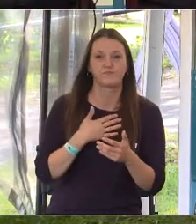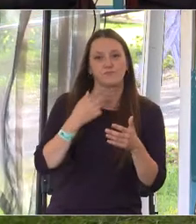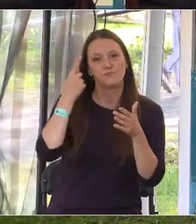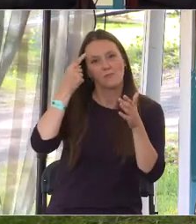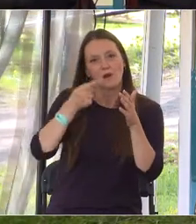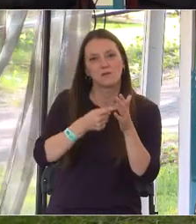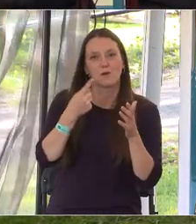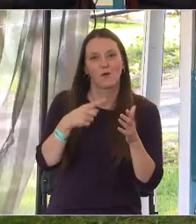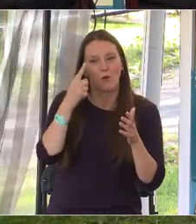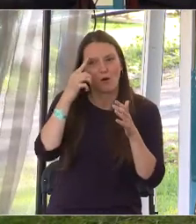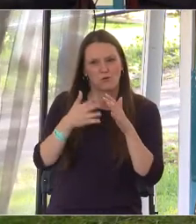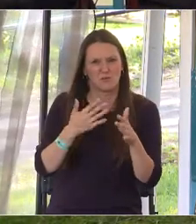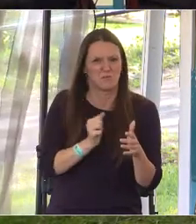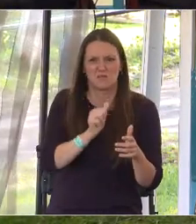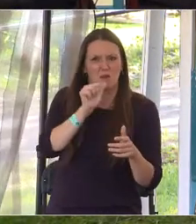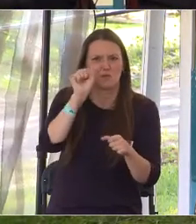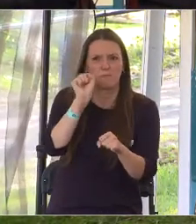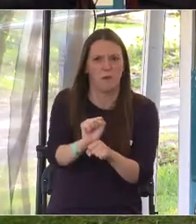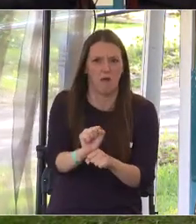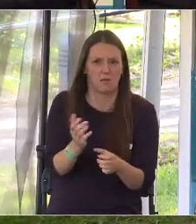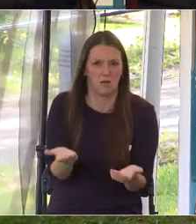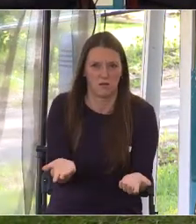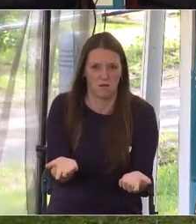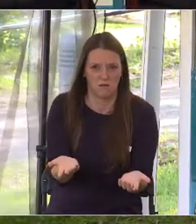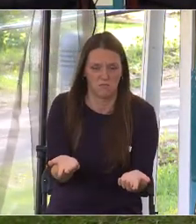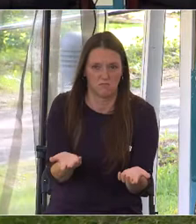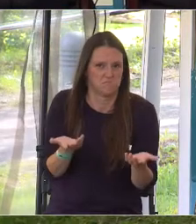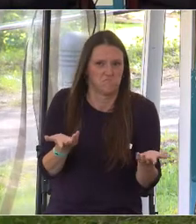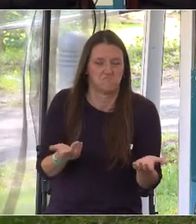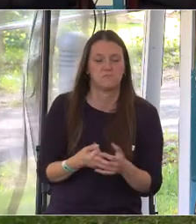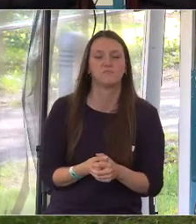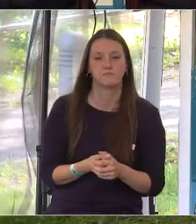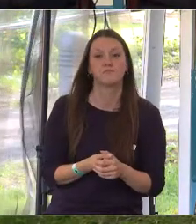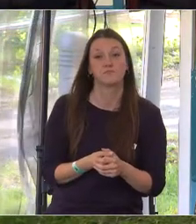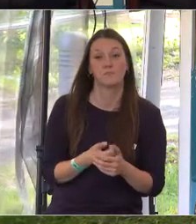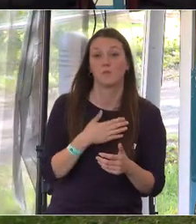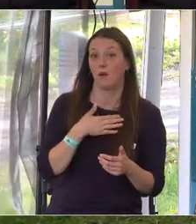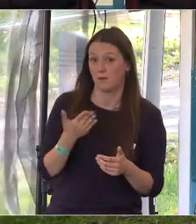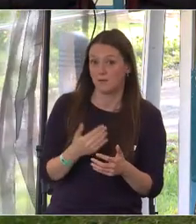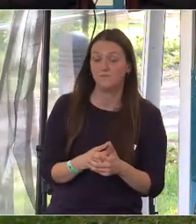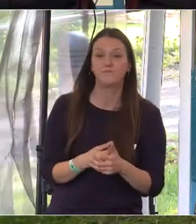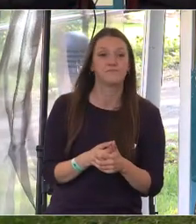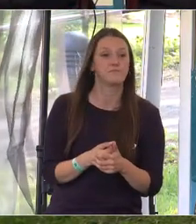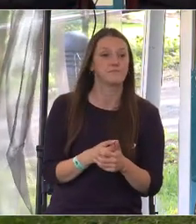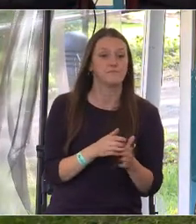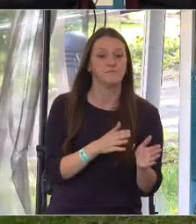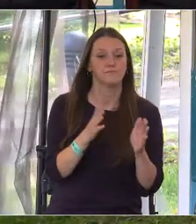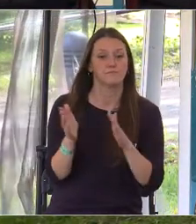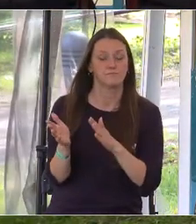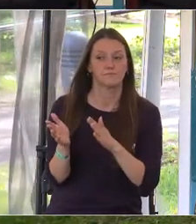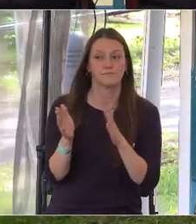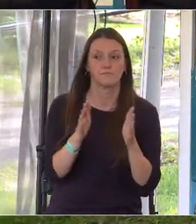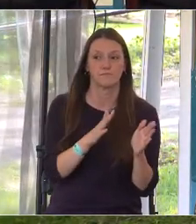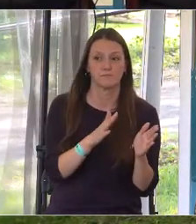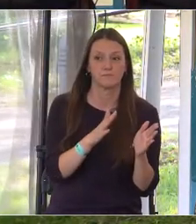how, why can't we stop it, and why can't we take it to them? Okay, so just want to follow up